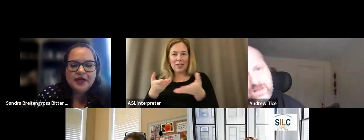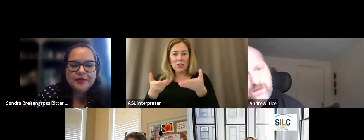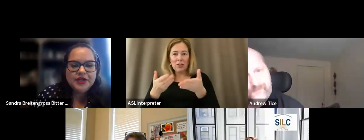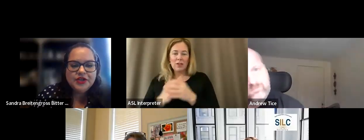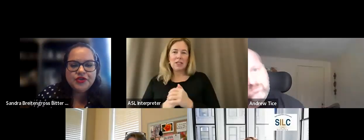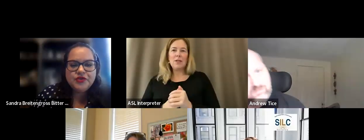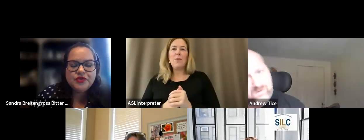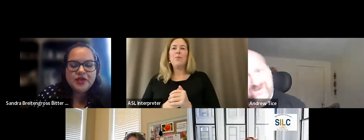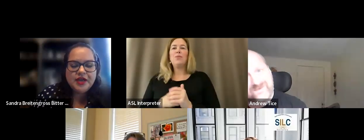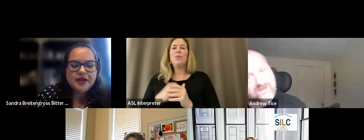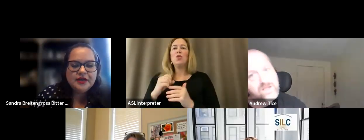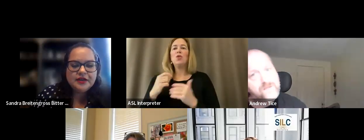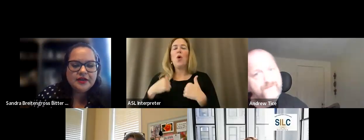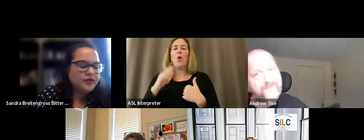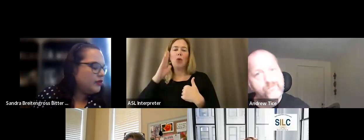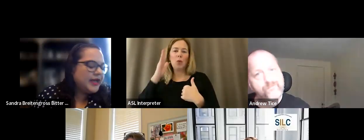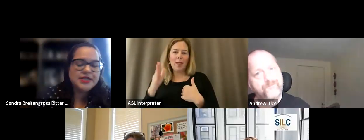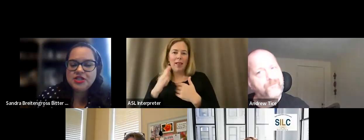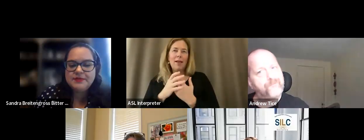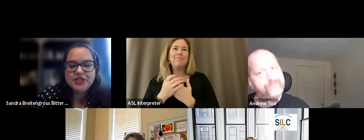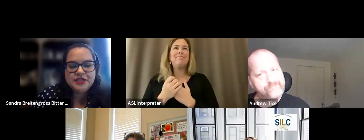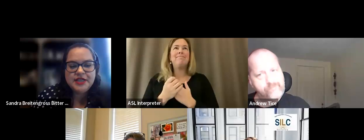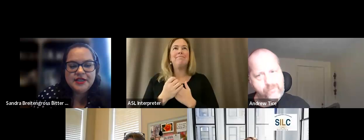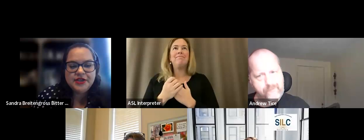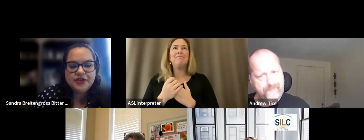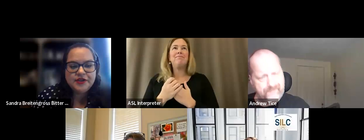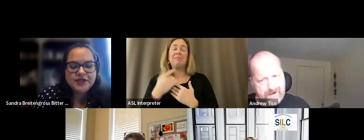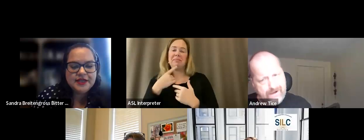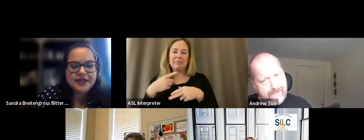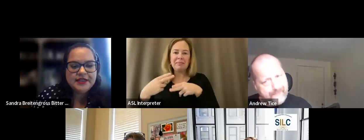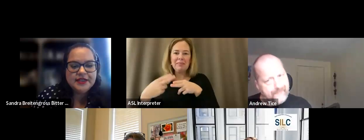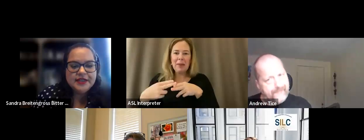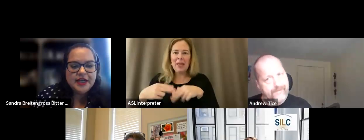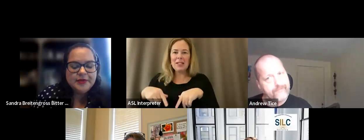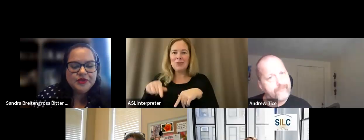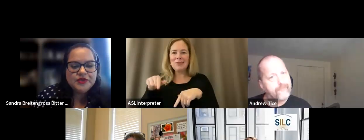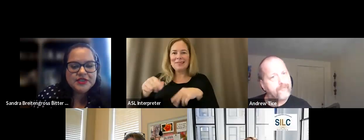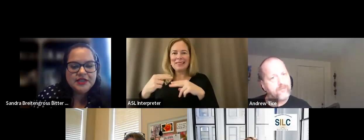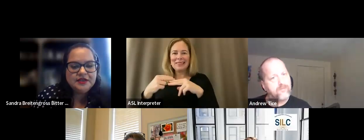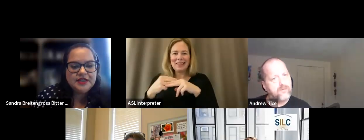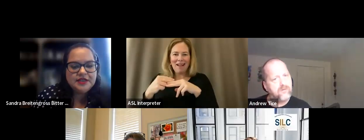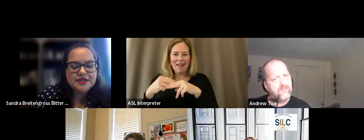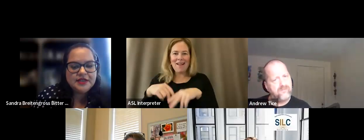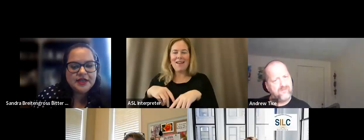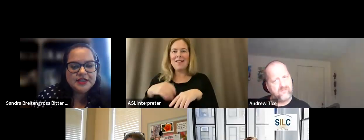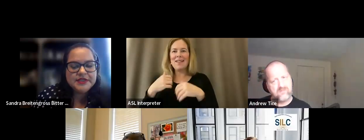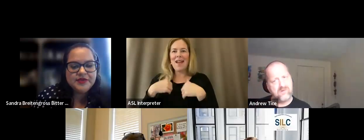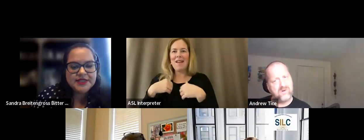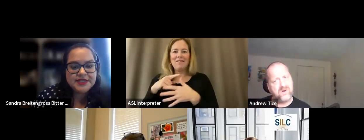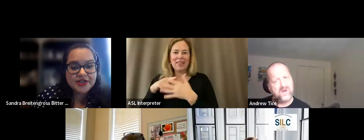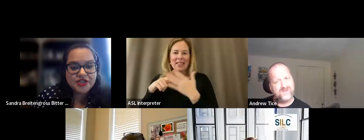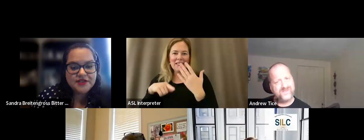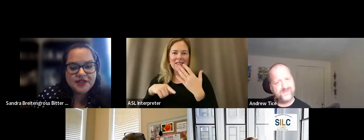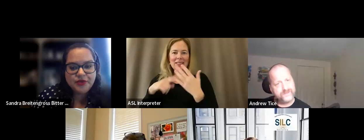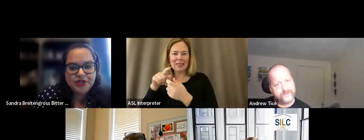So you'll, or as I just mentioned, and here on the slide, you'll see these